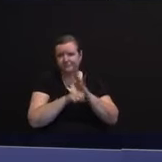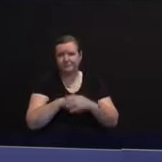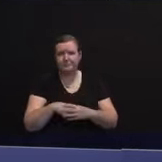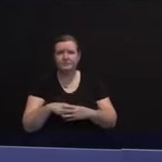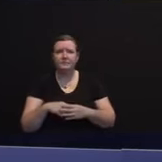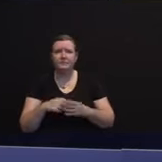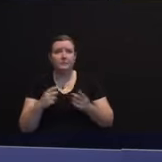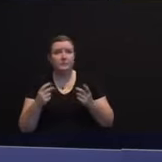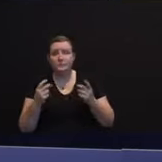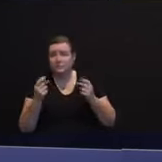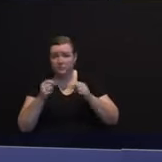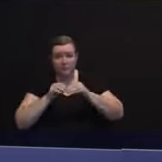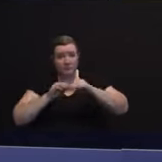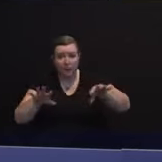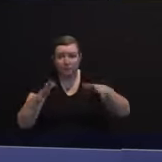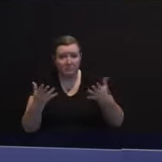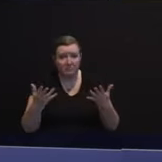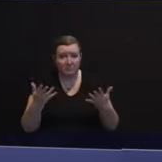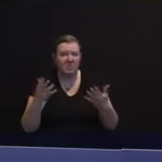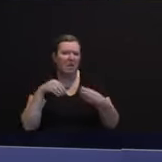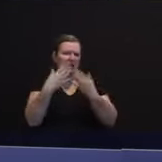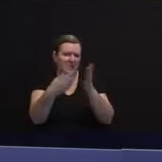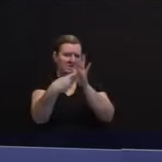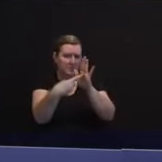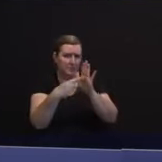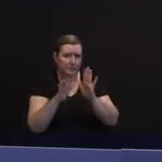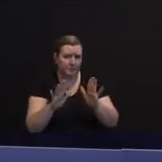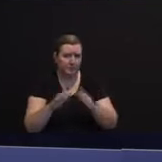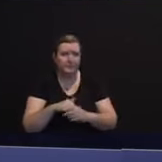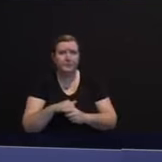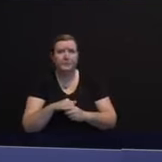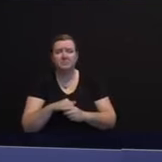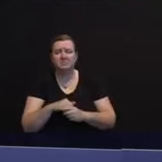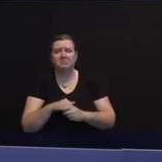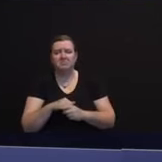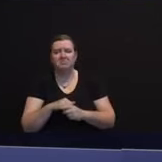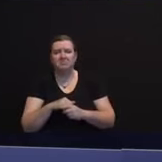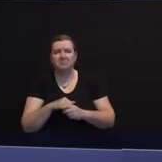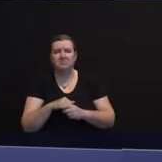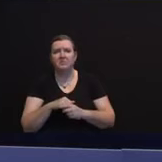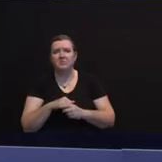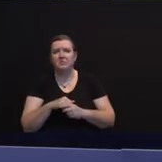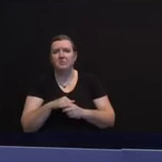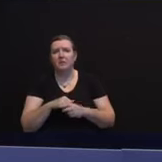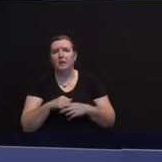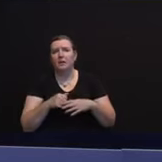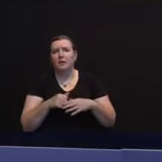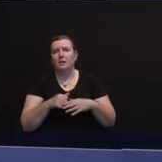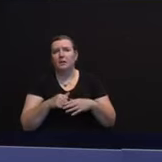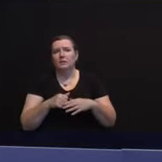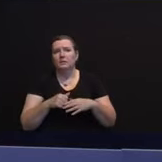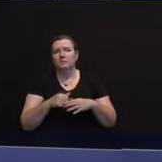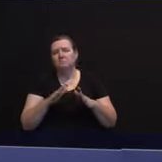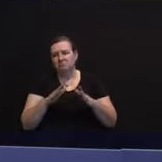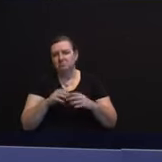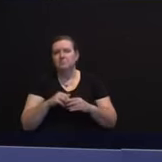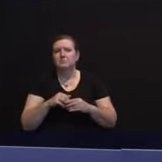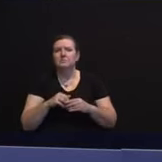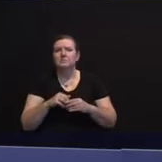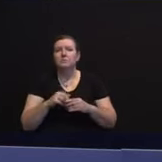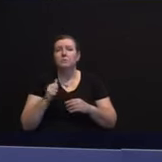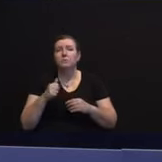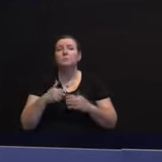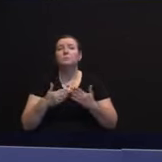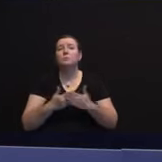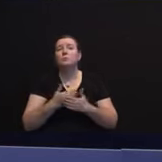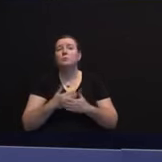spread. As I said, this is just one subset. To remind you, we also look at new cases per